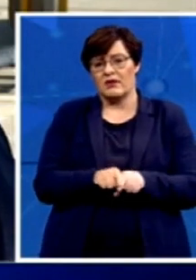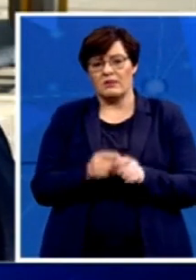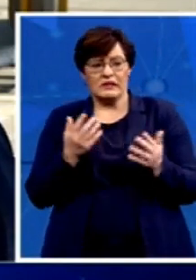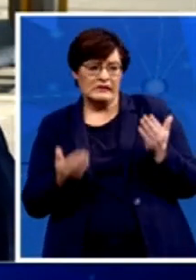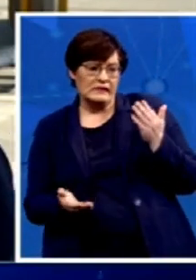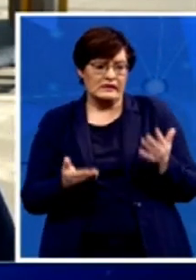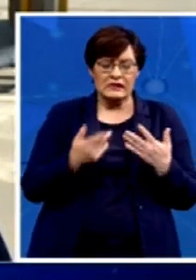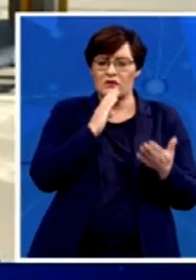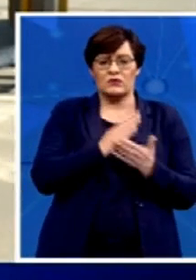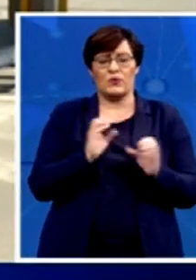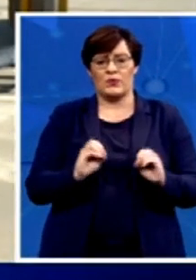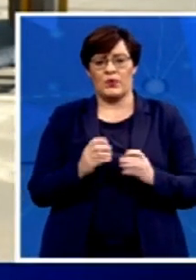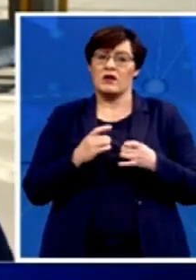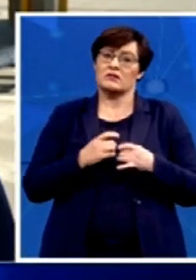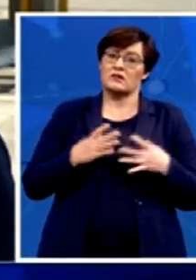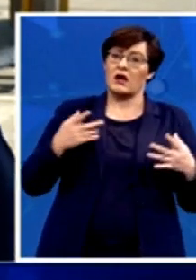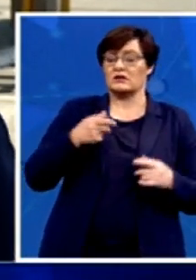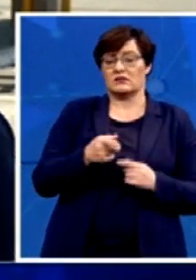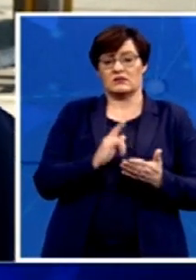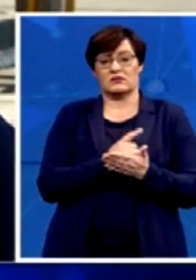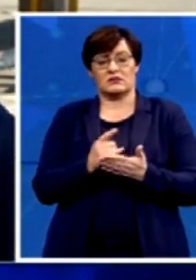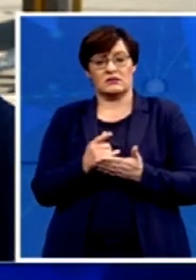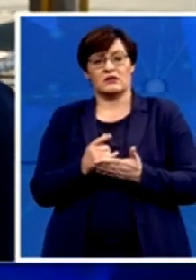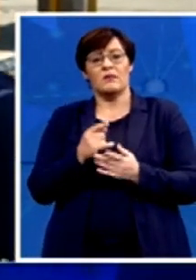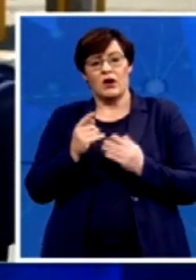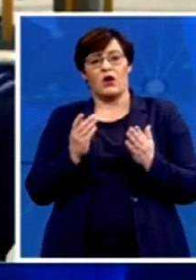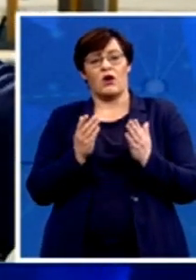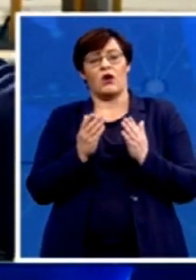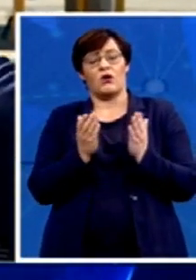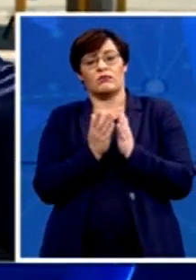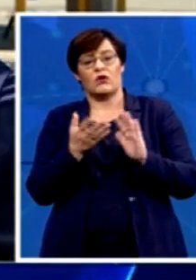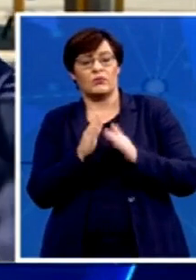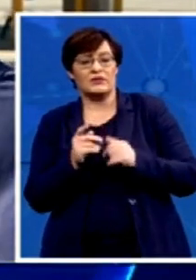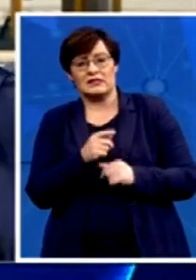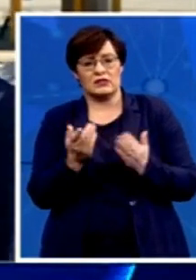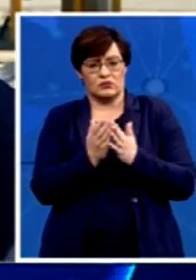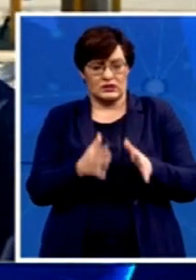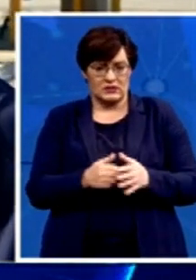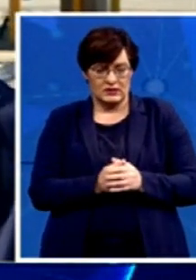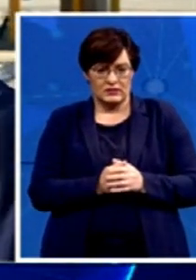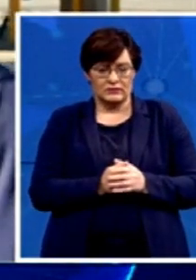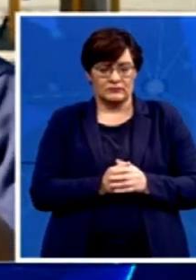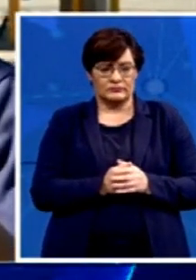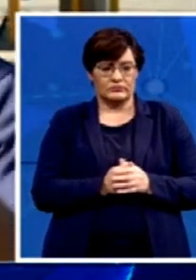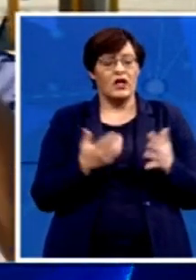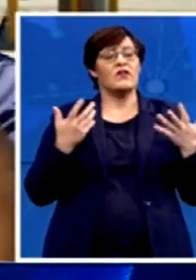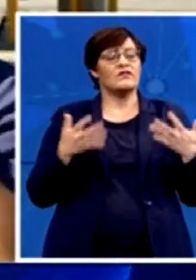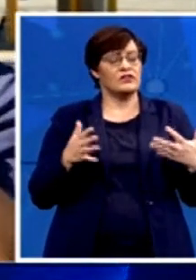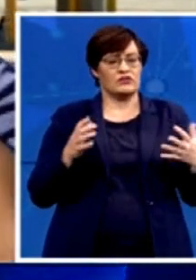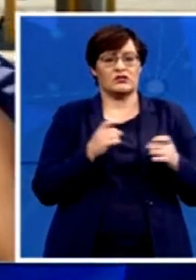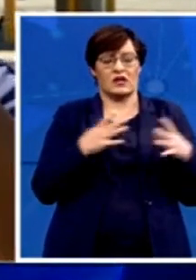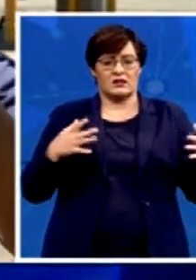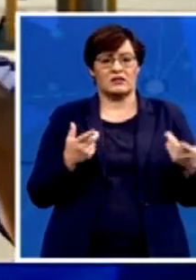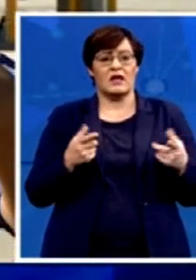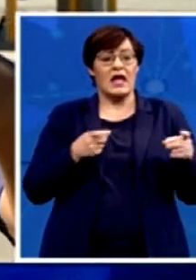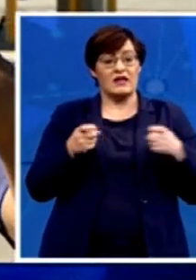talking with the student community about this? No, look, we have already started. So how governance works is, before you go